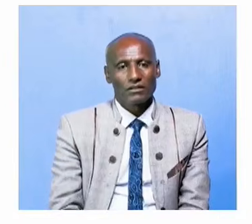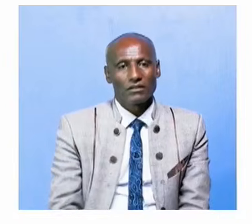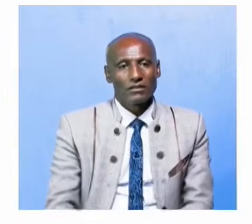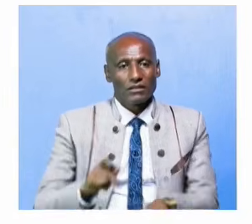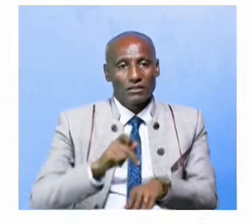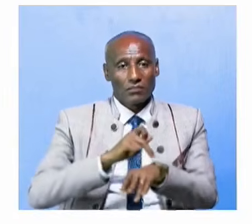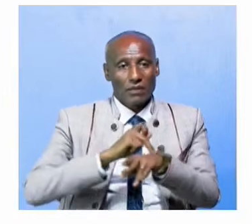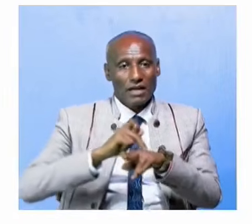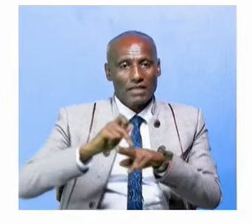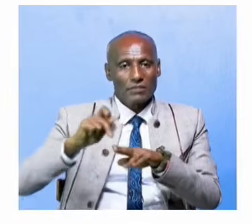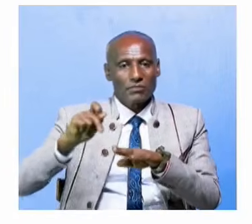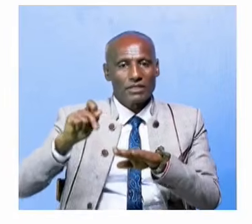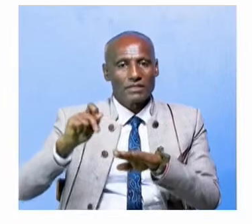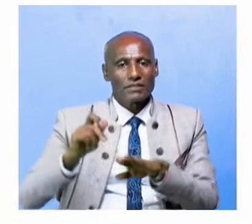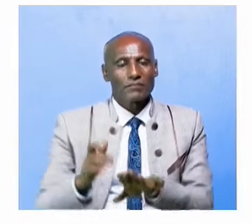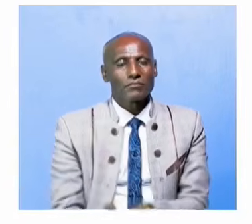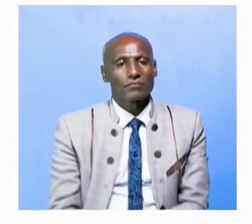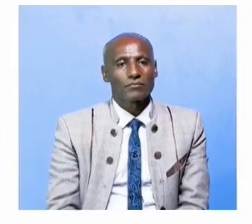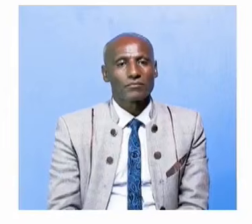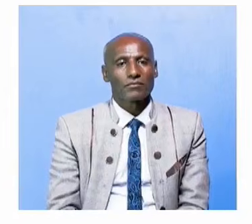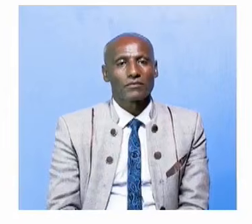blank space